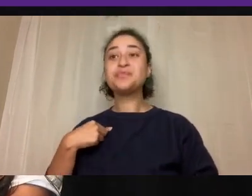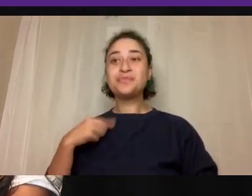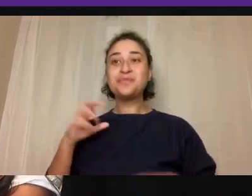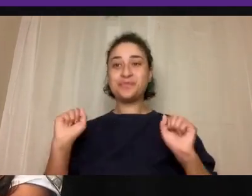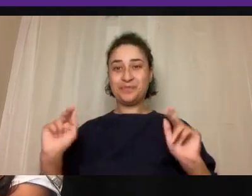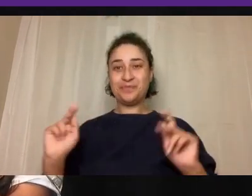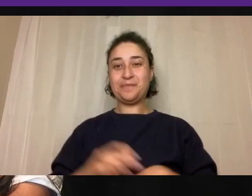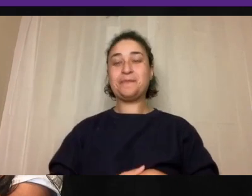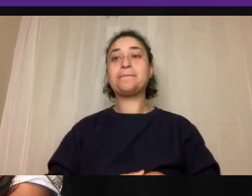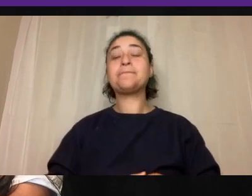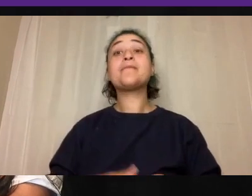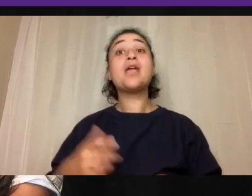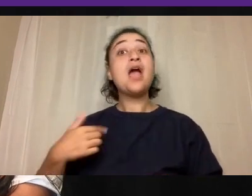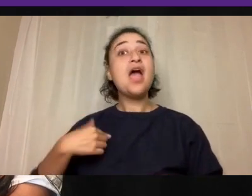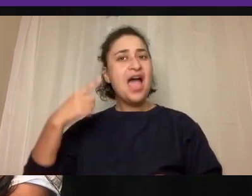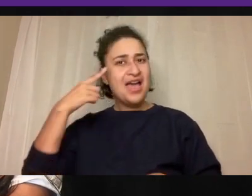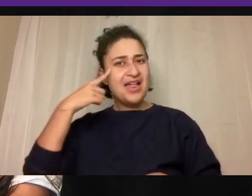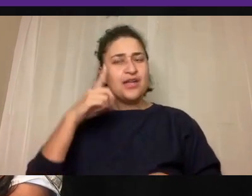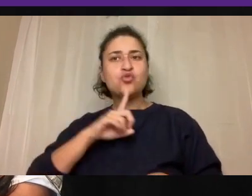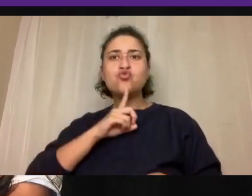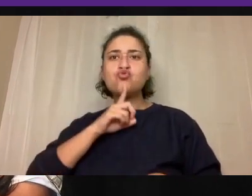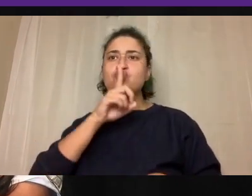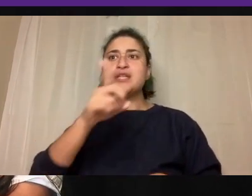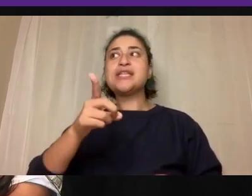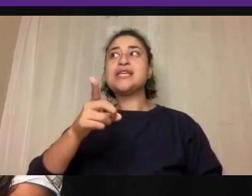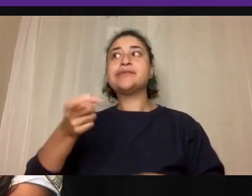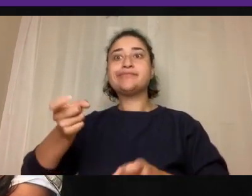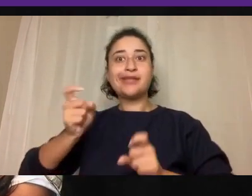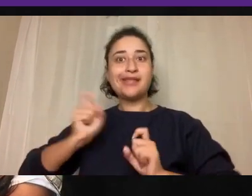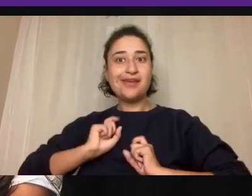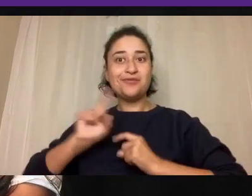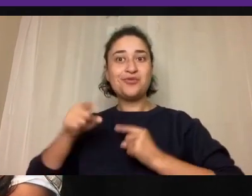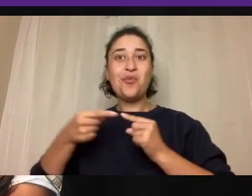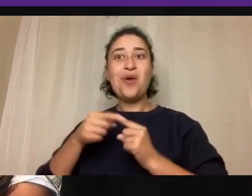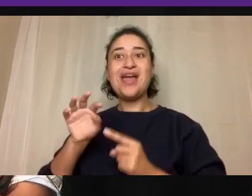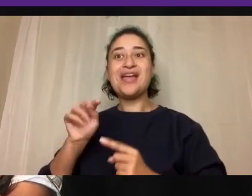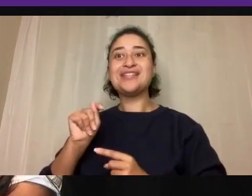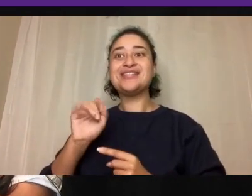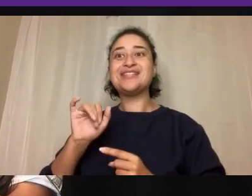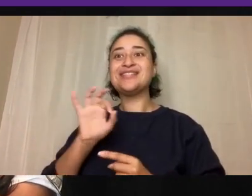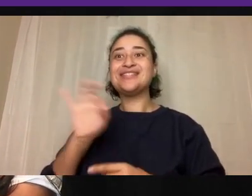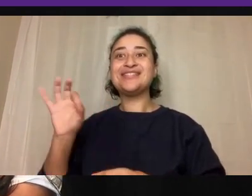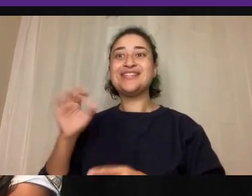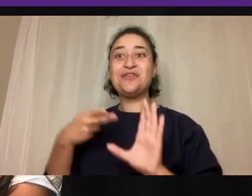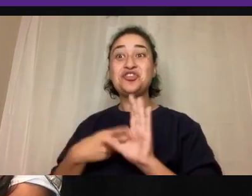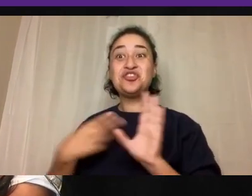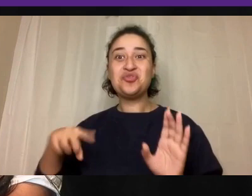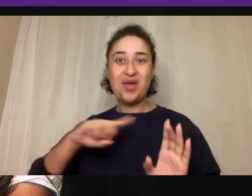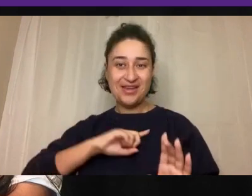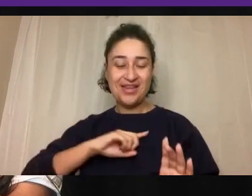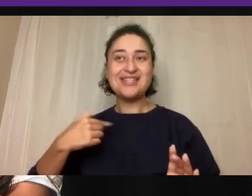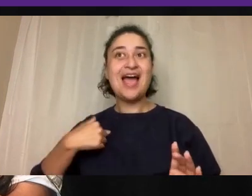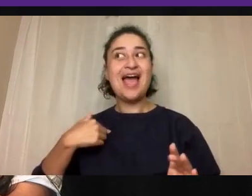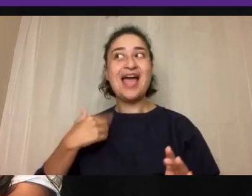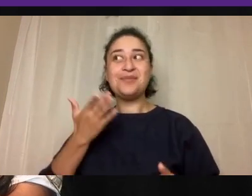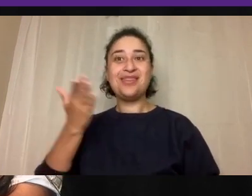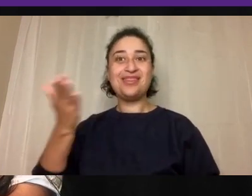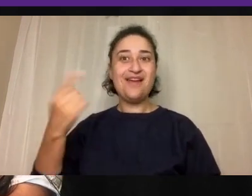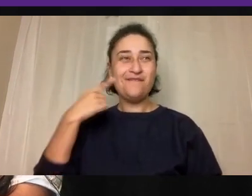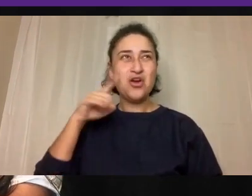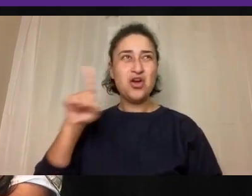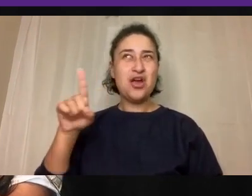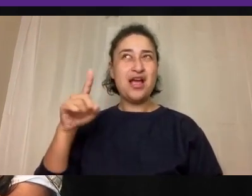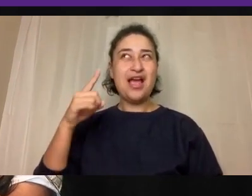I think it was really a gift when Tiffany joined us at UVA. I had been there for, I guess, a year,